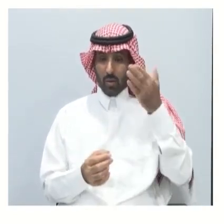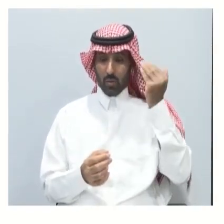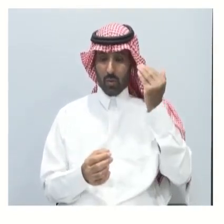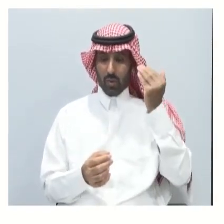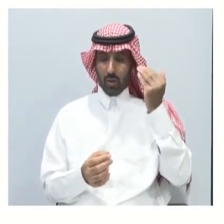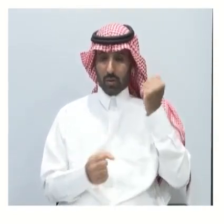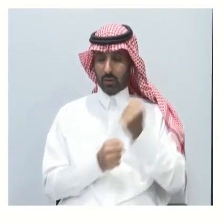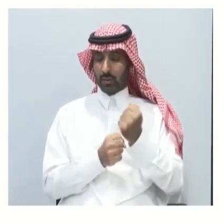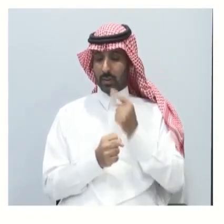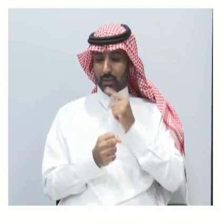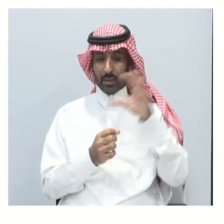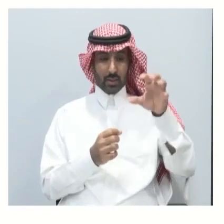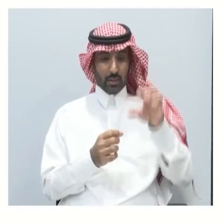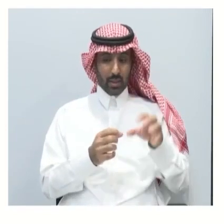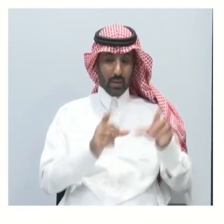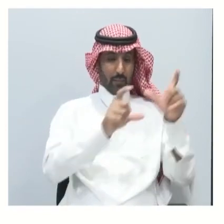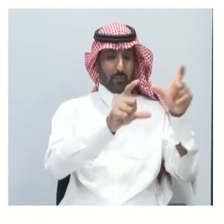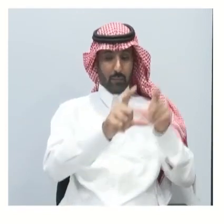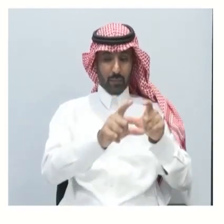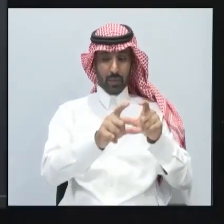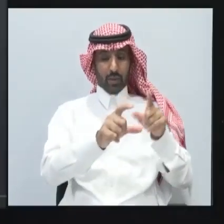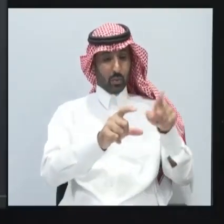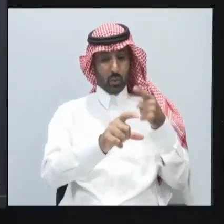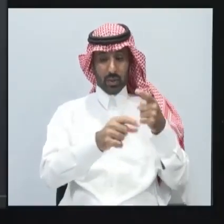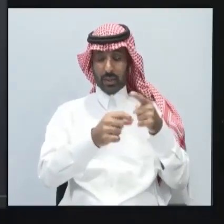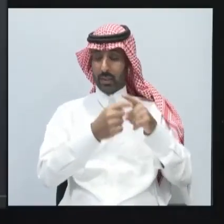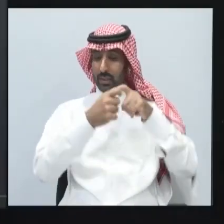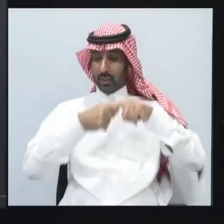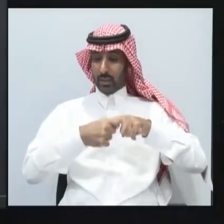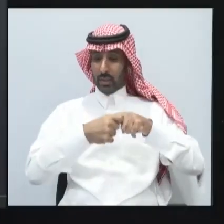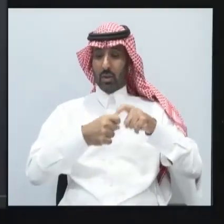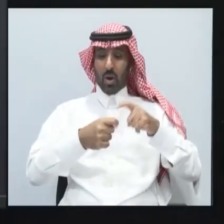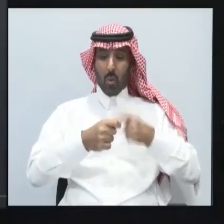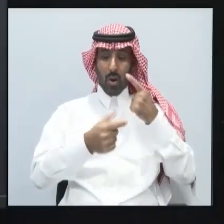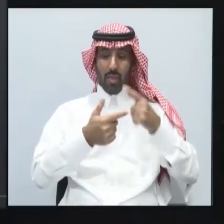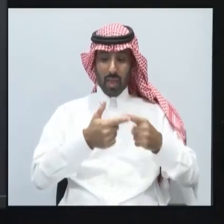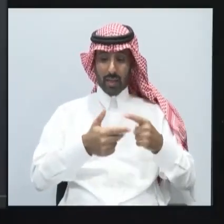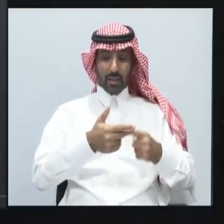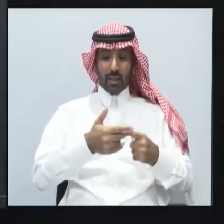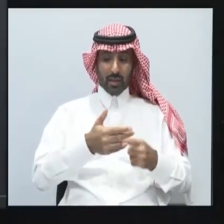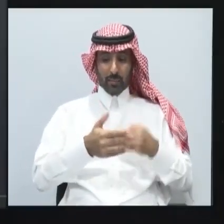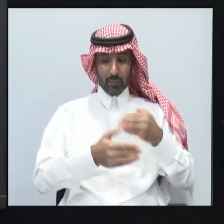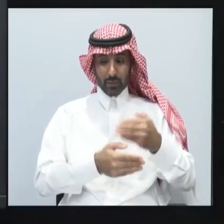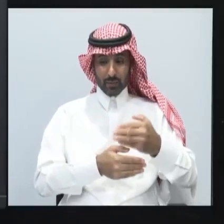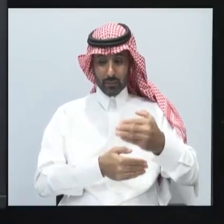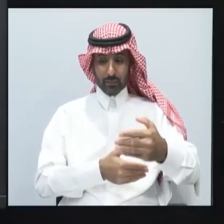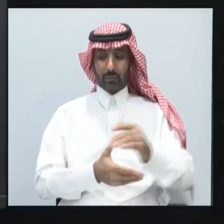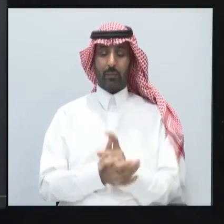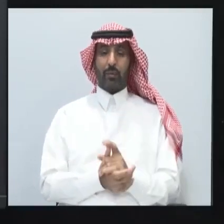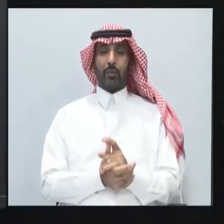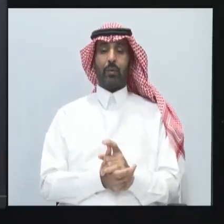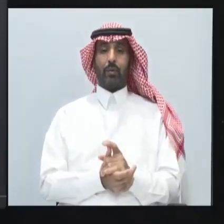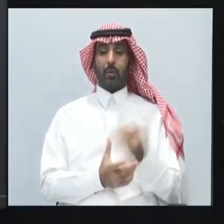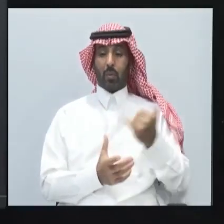we did the spaces, when we filled the spaces with the correct connectors, it is very important to use these connectors when you are